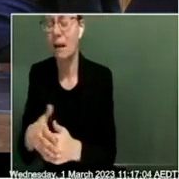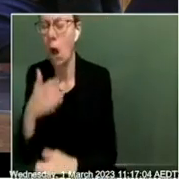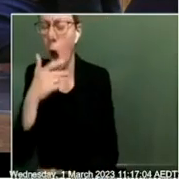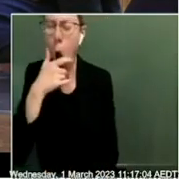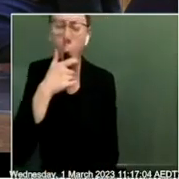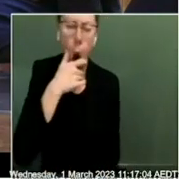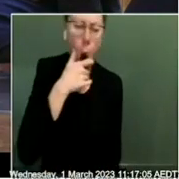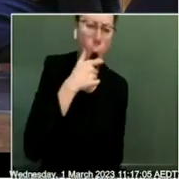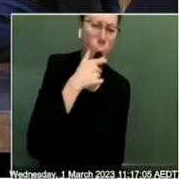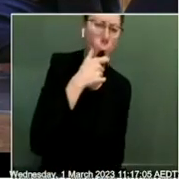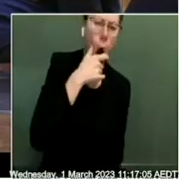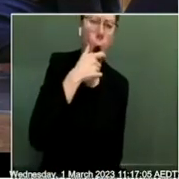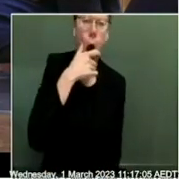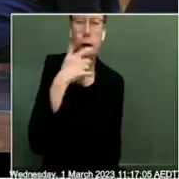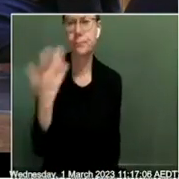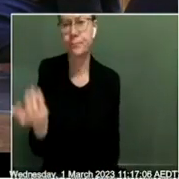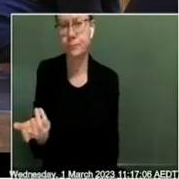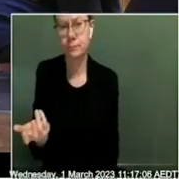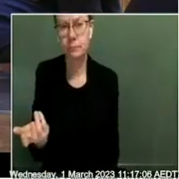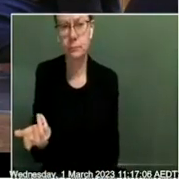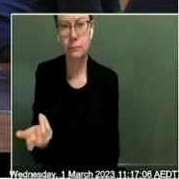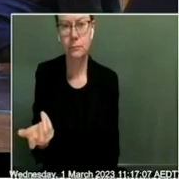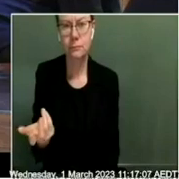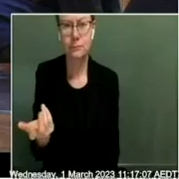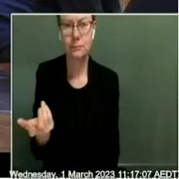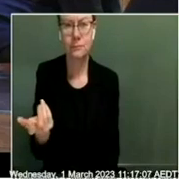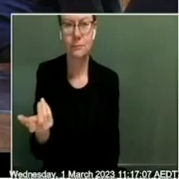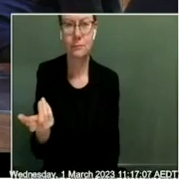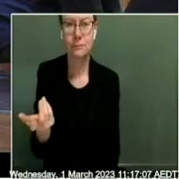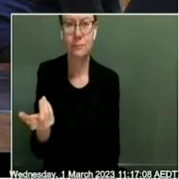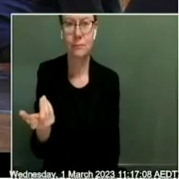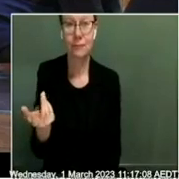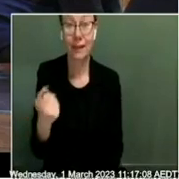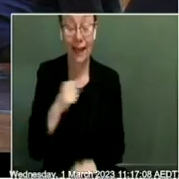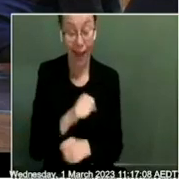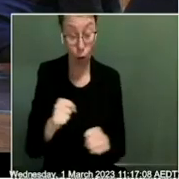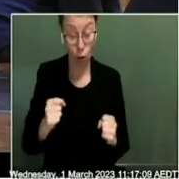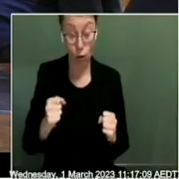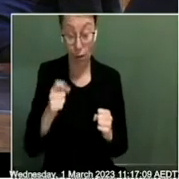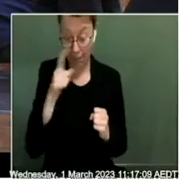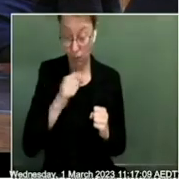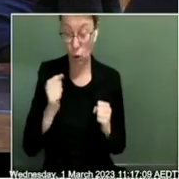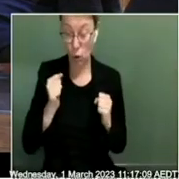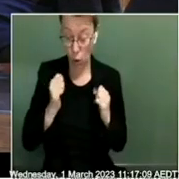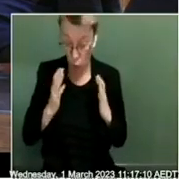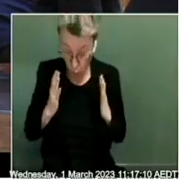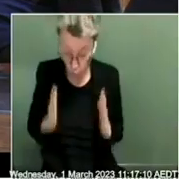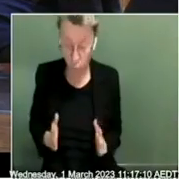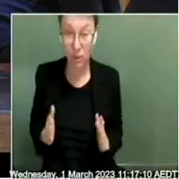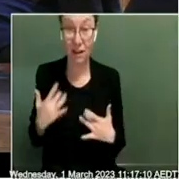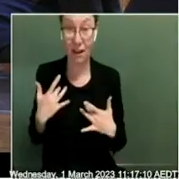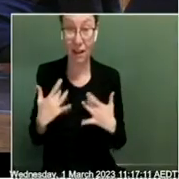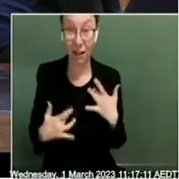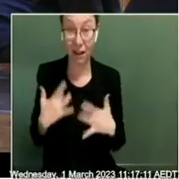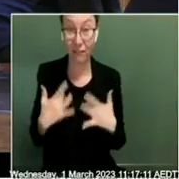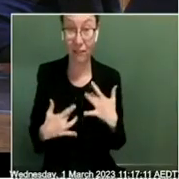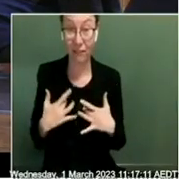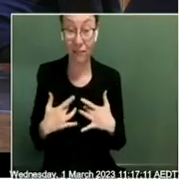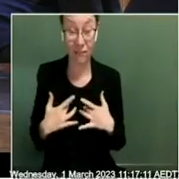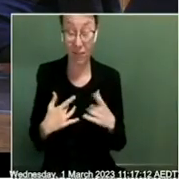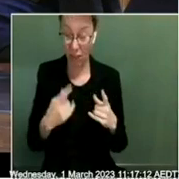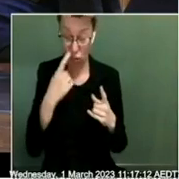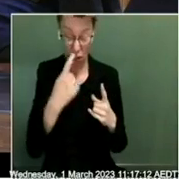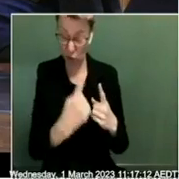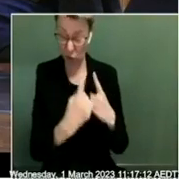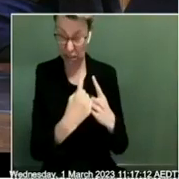because our humanity, our people's humanity has been attacked. We are a beautiful,